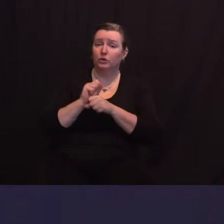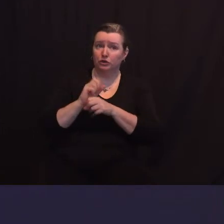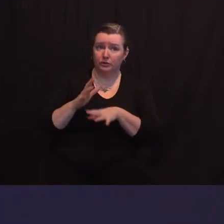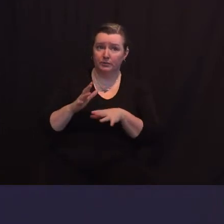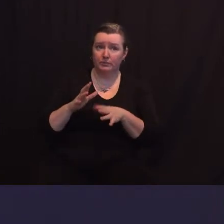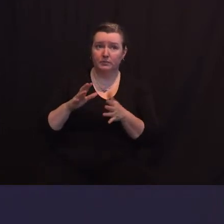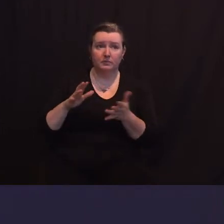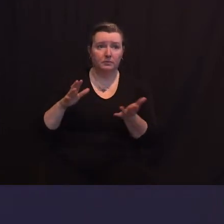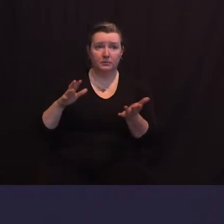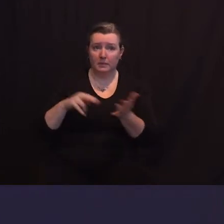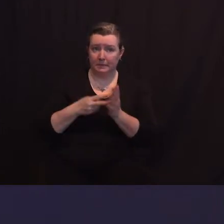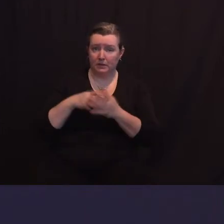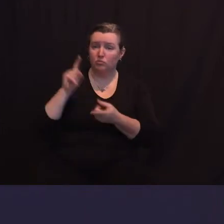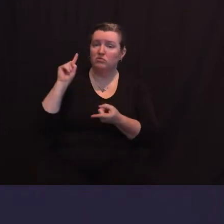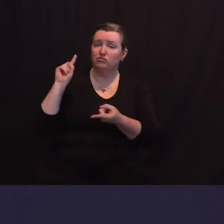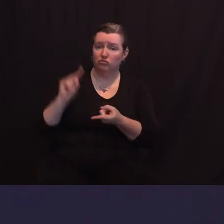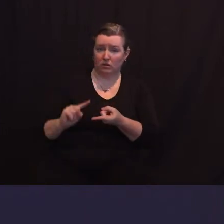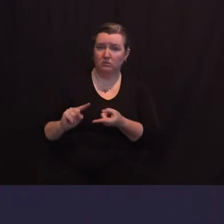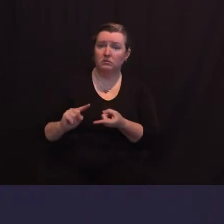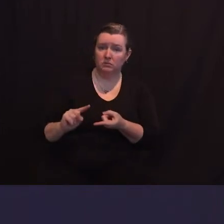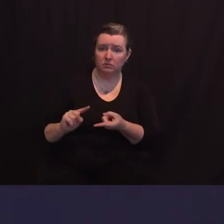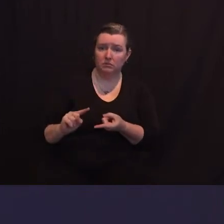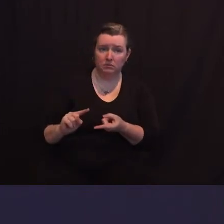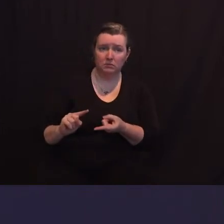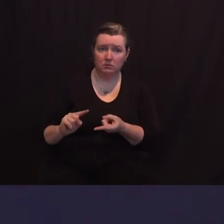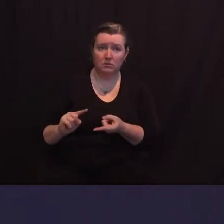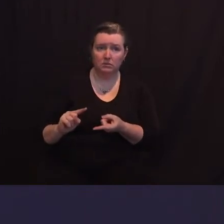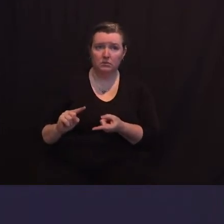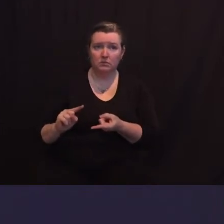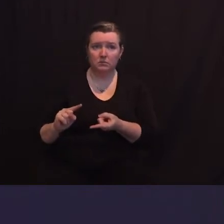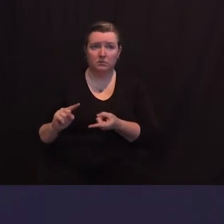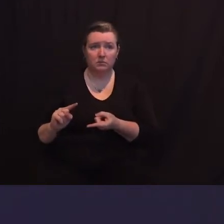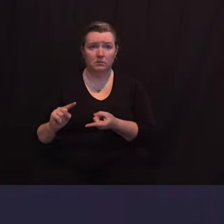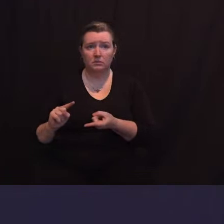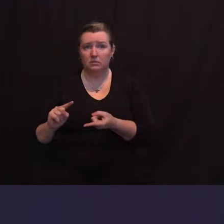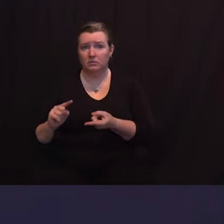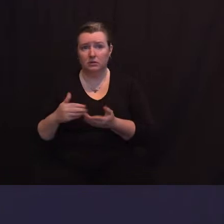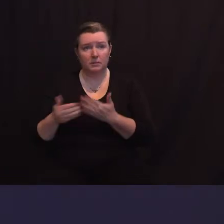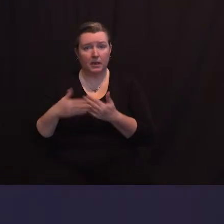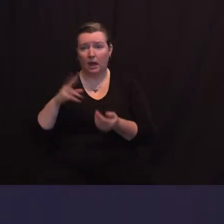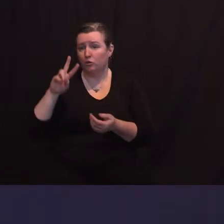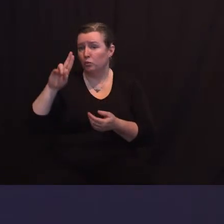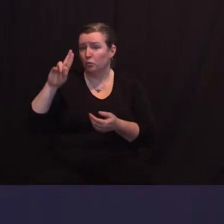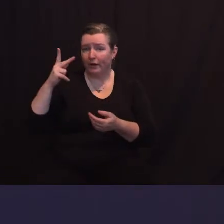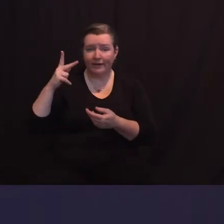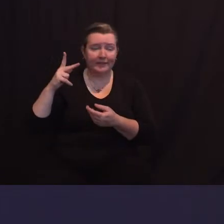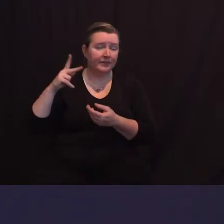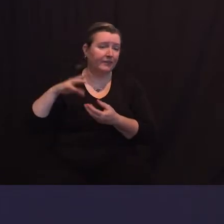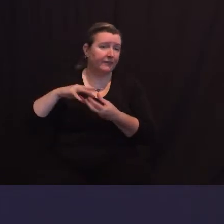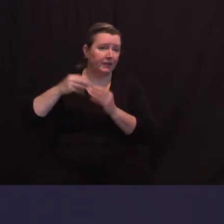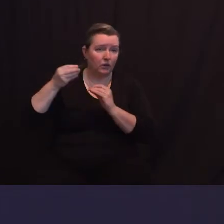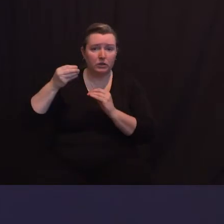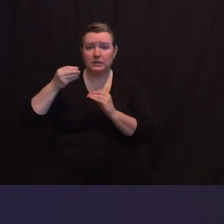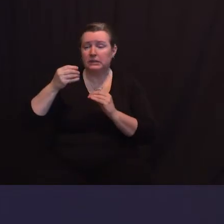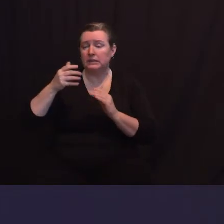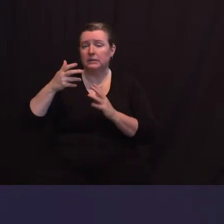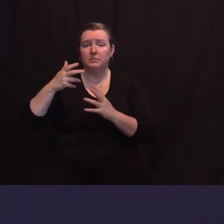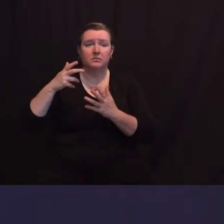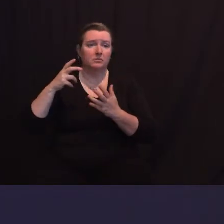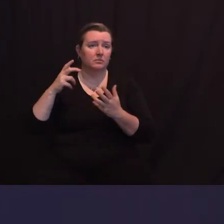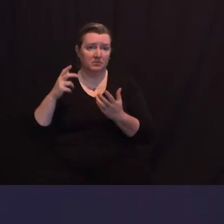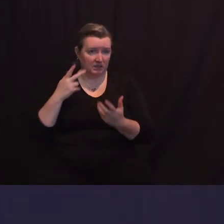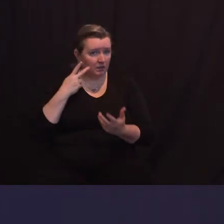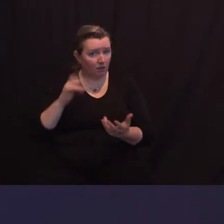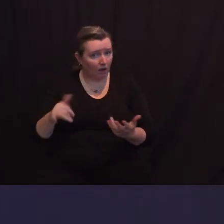those who received both doses, even with a surge of the UK variant. Does that jive with what you're seeing amongst New Jersey's healthcare workers and